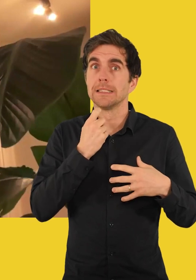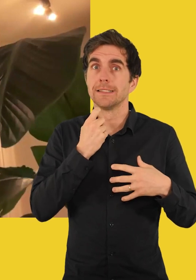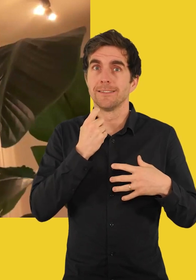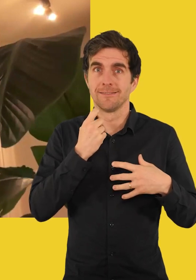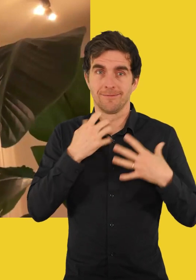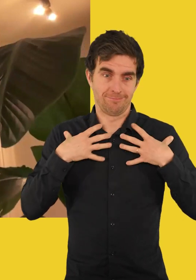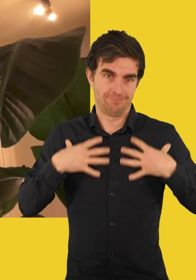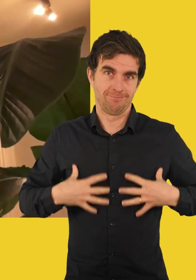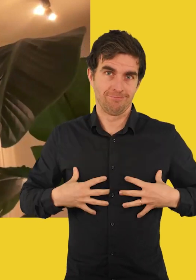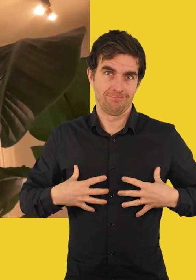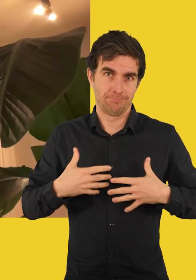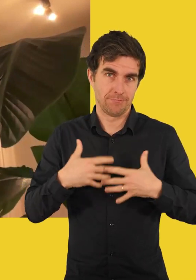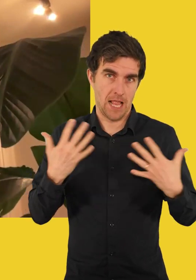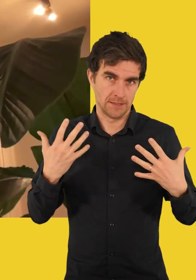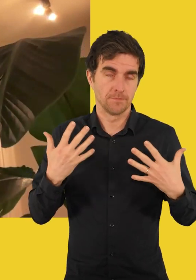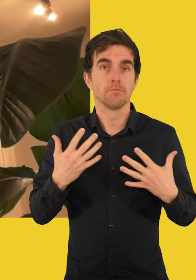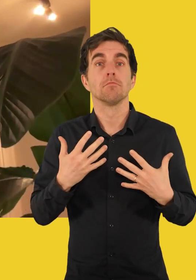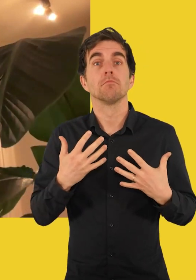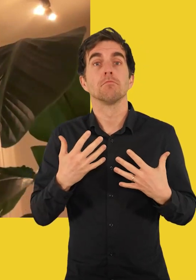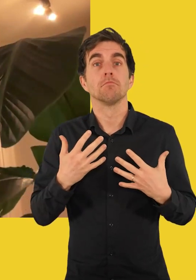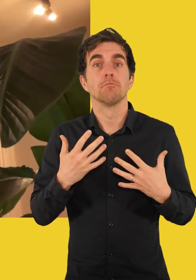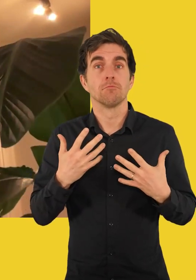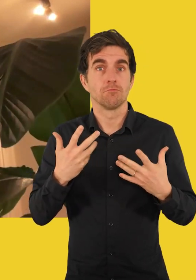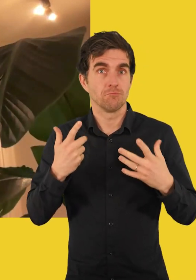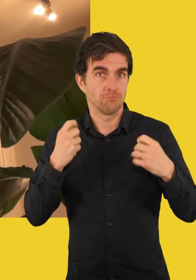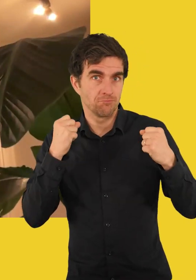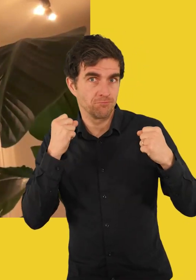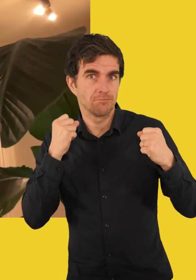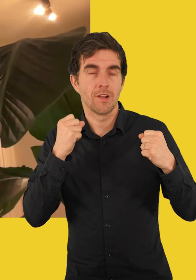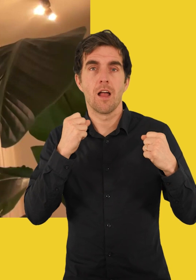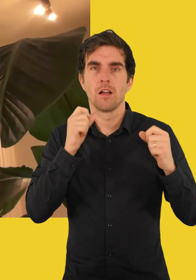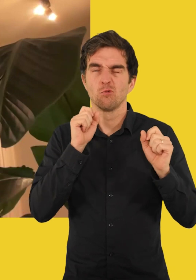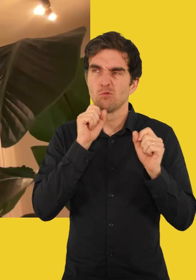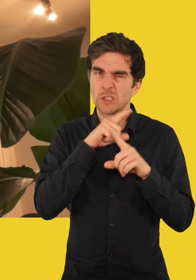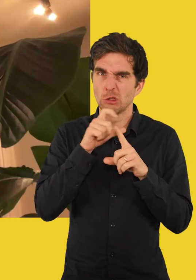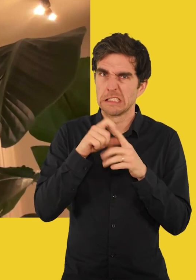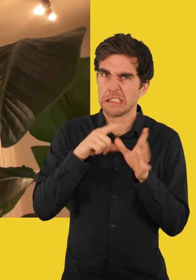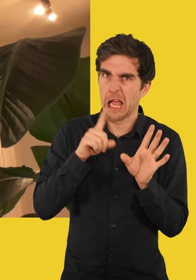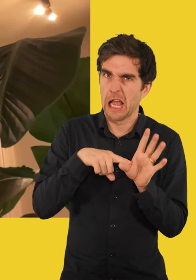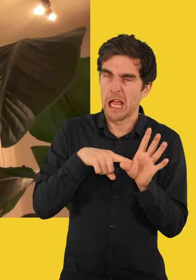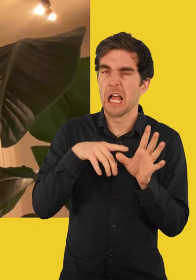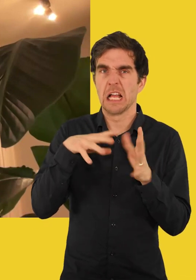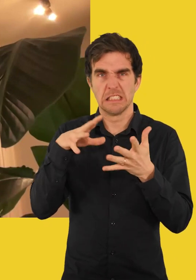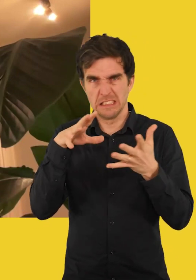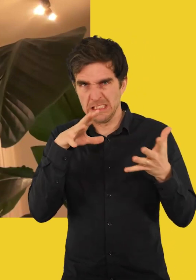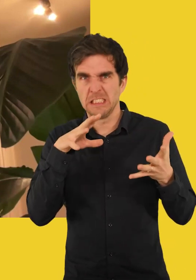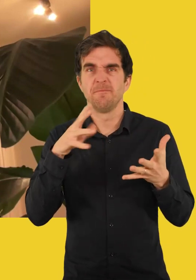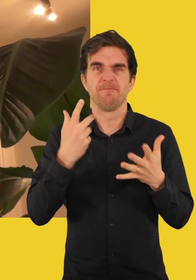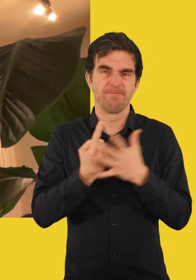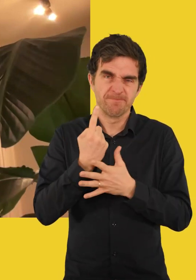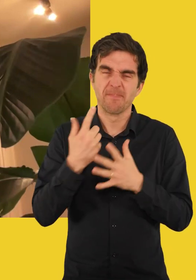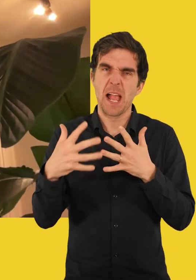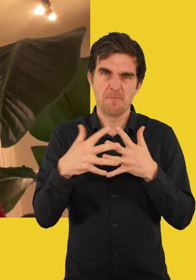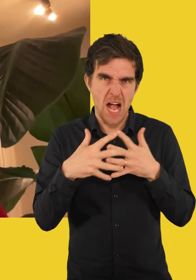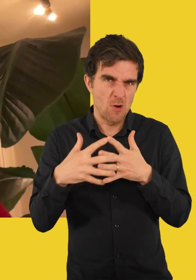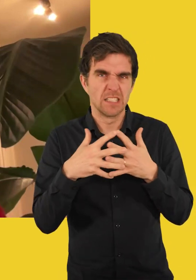sweater today. Bit of cheer in what is a strange day, I think, for everyone, with the outcome